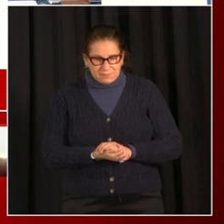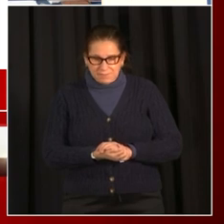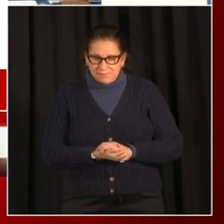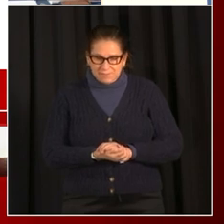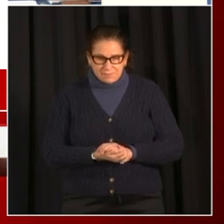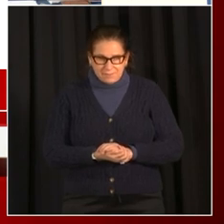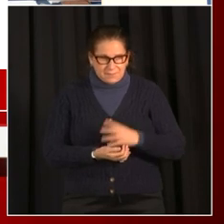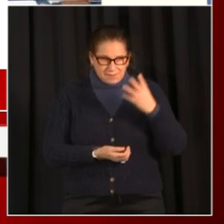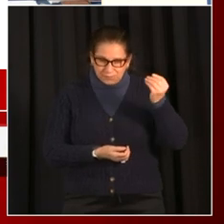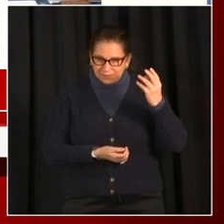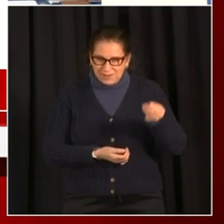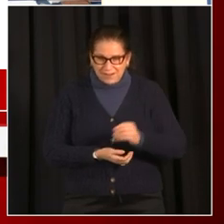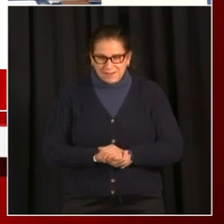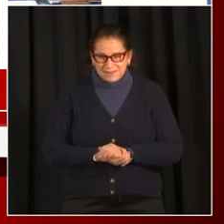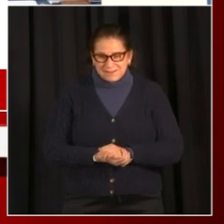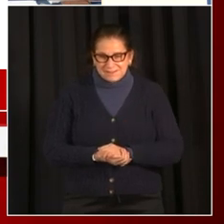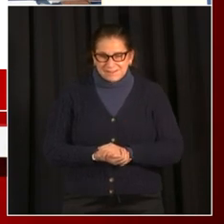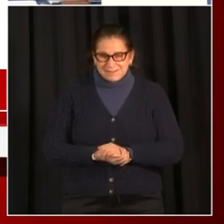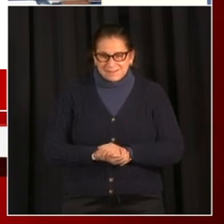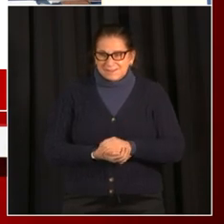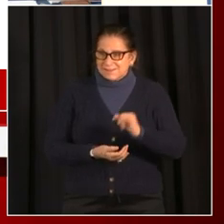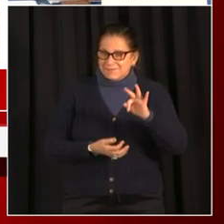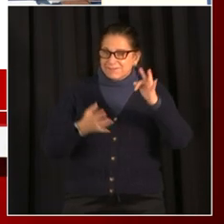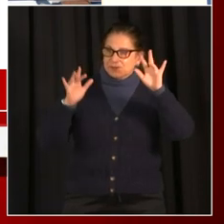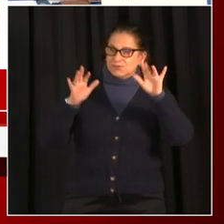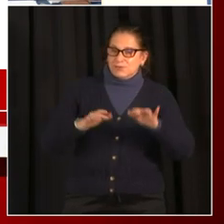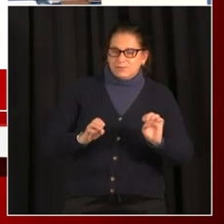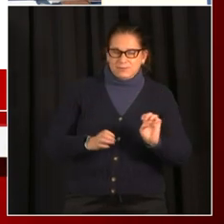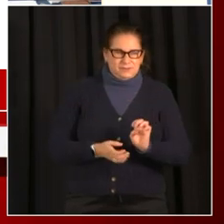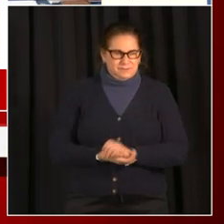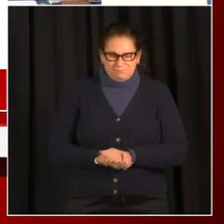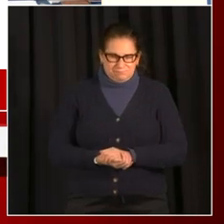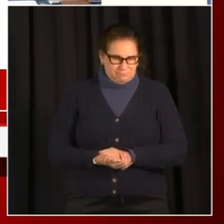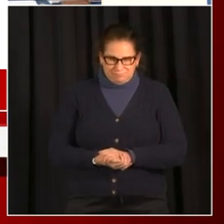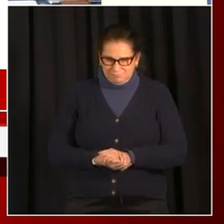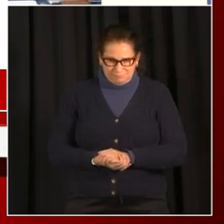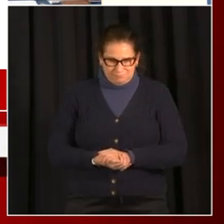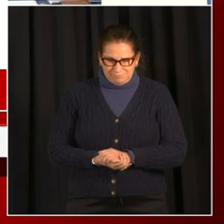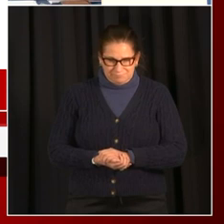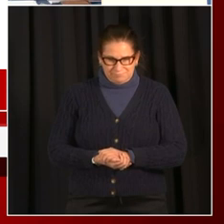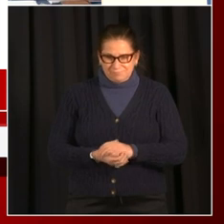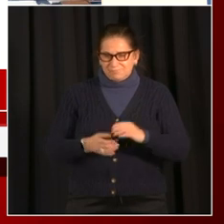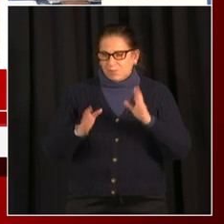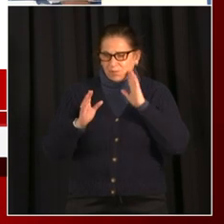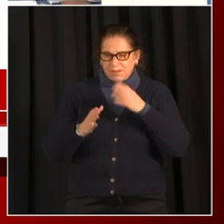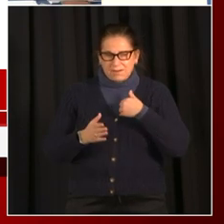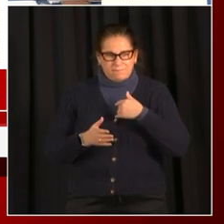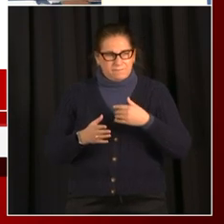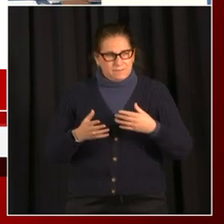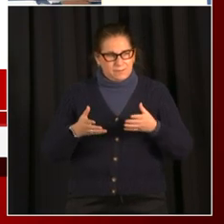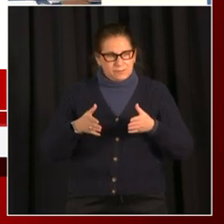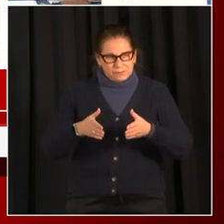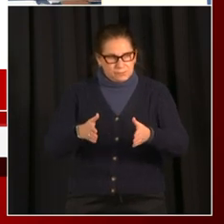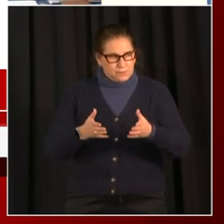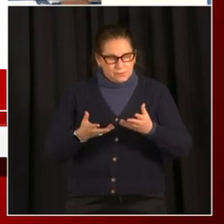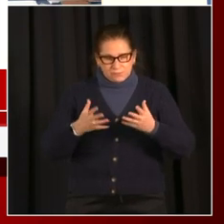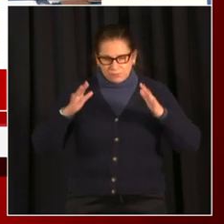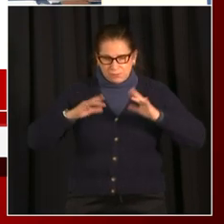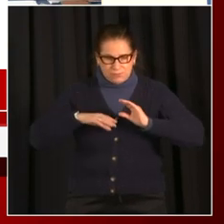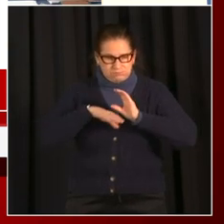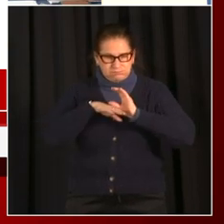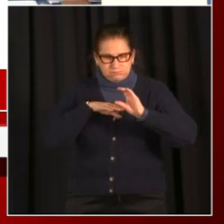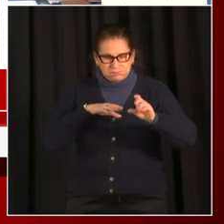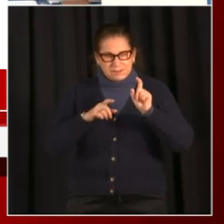outside, though, if there's a snow emergency, because that means that plows and other apparatus are moving around. So we wanted to provide clarity